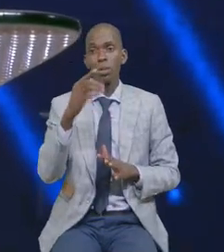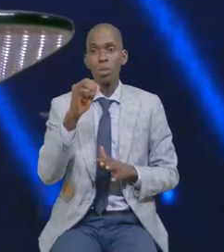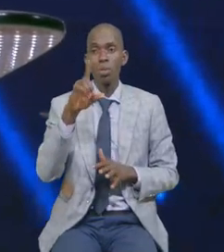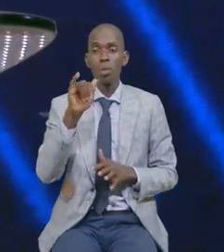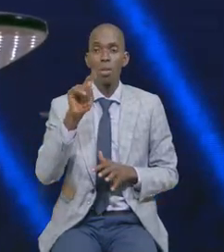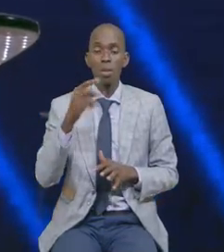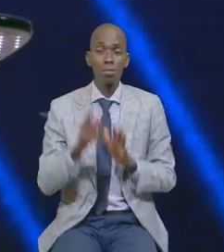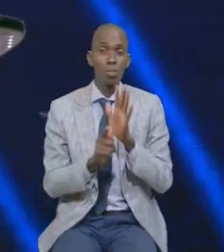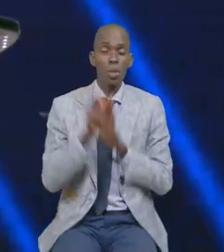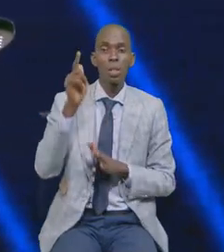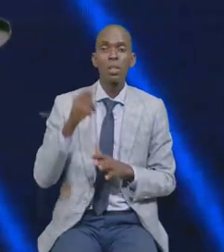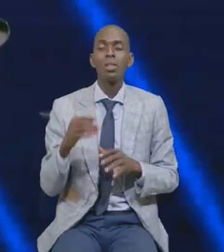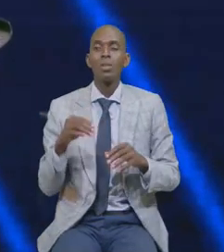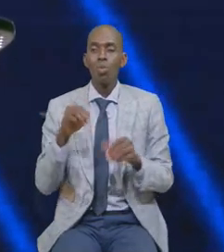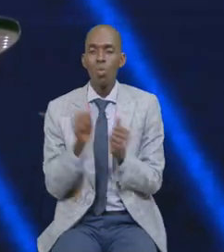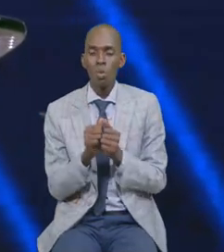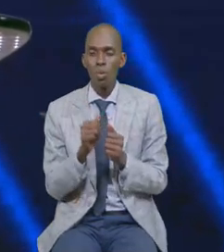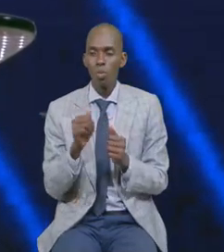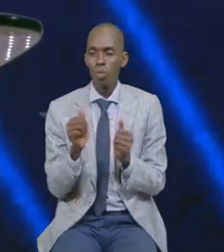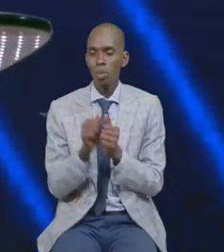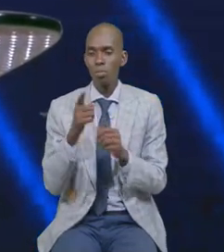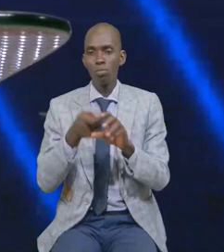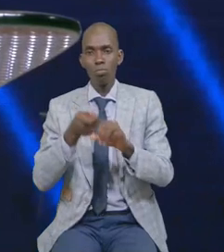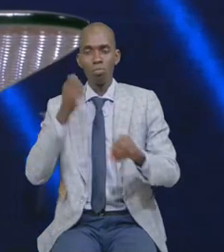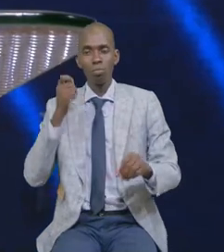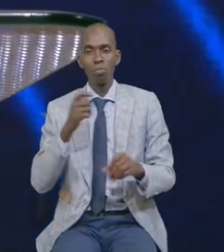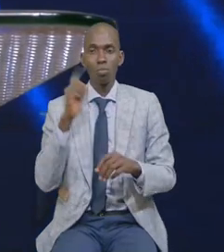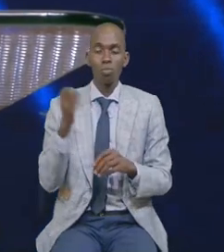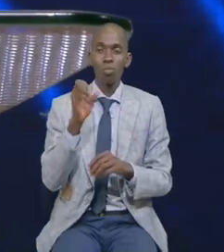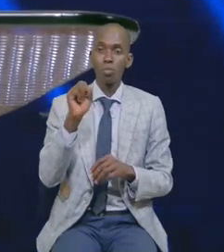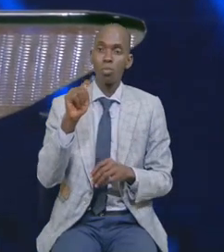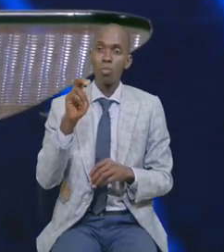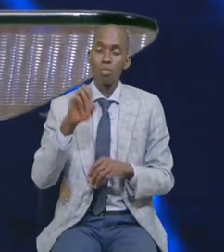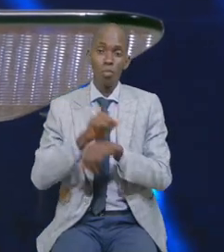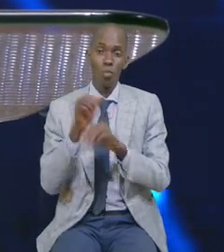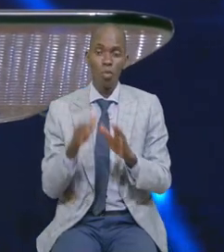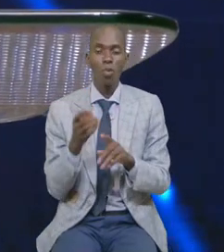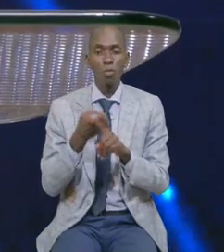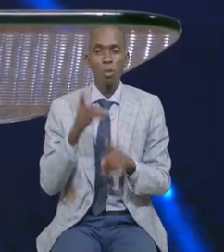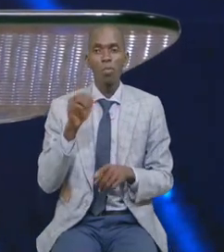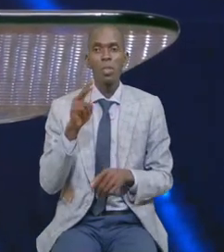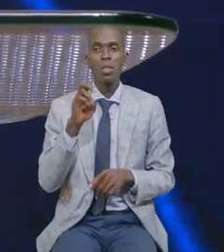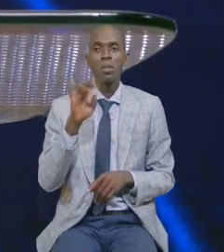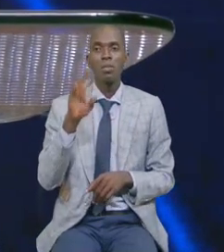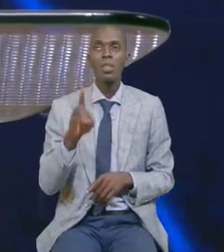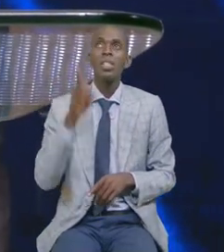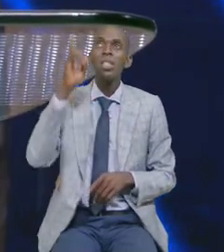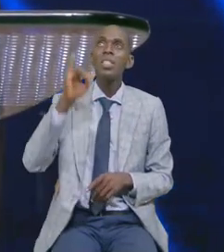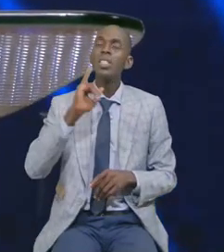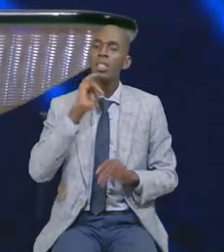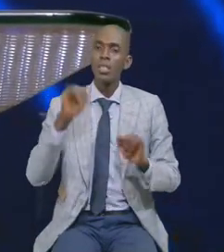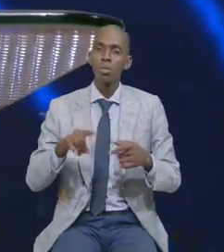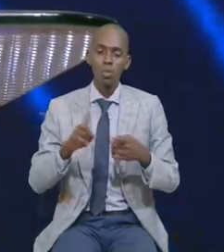He is able to deliver us from the burning fiery furnace, and